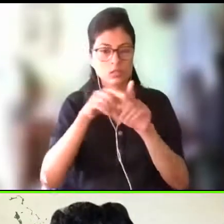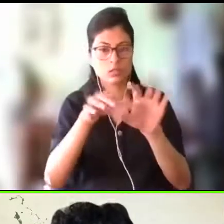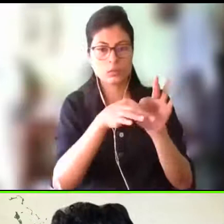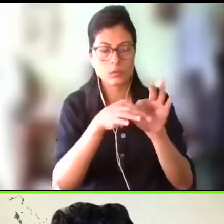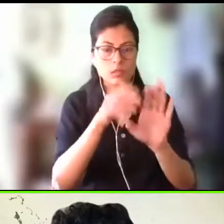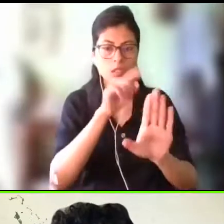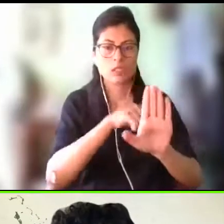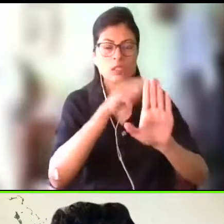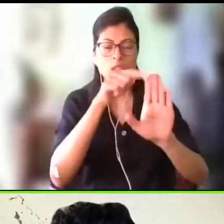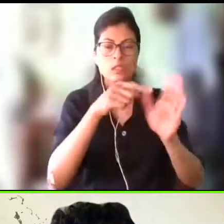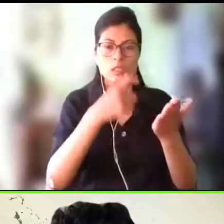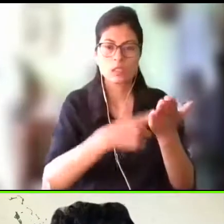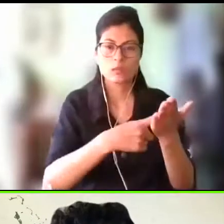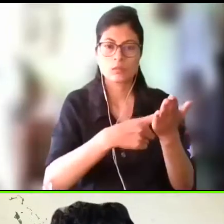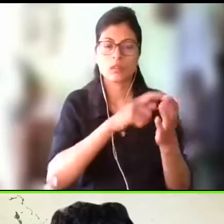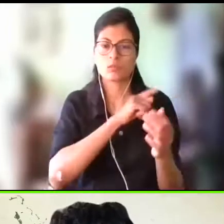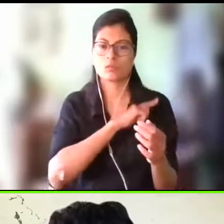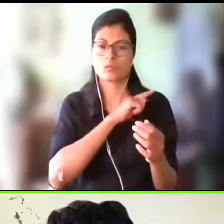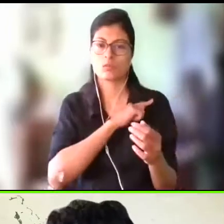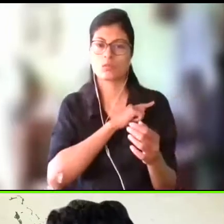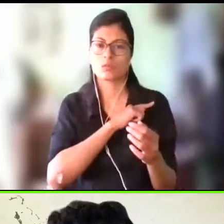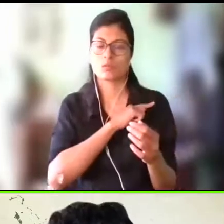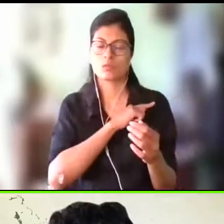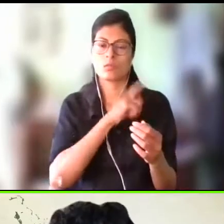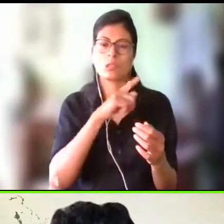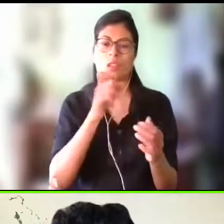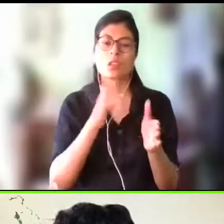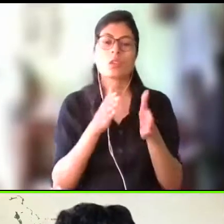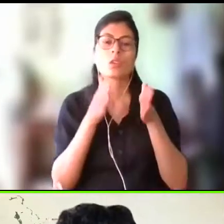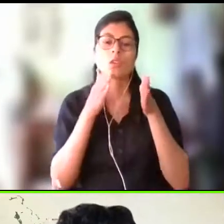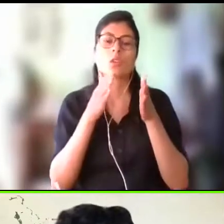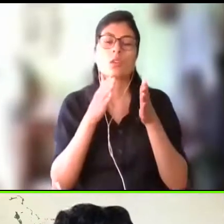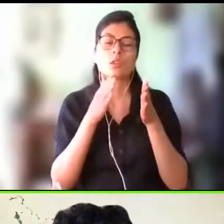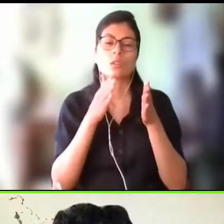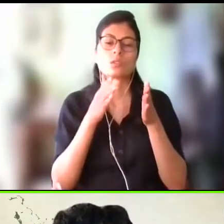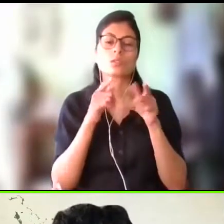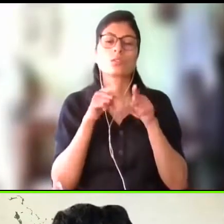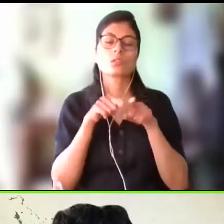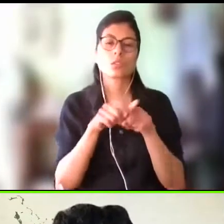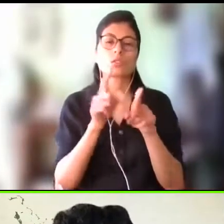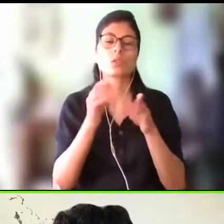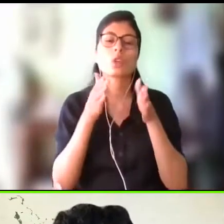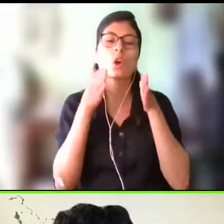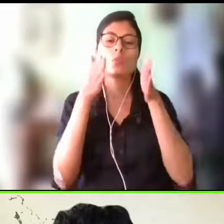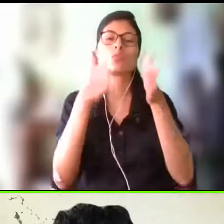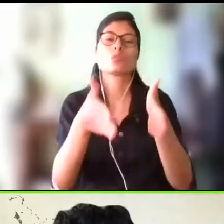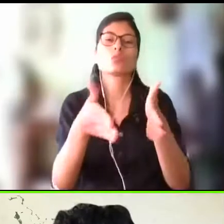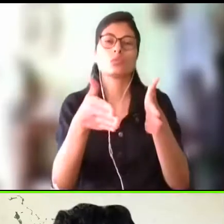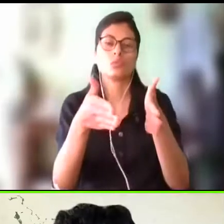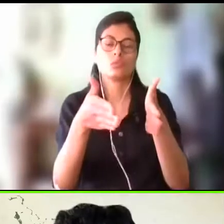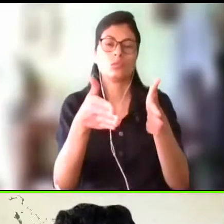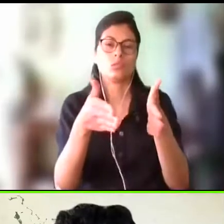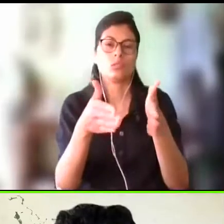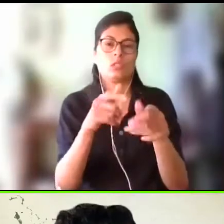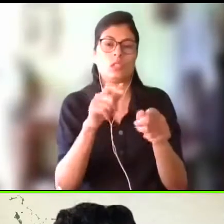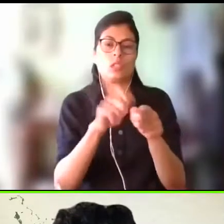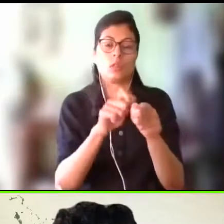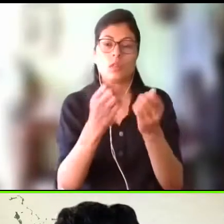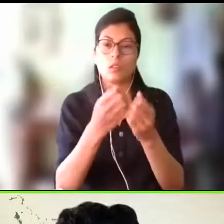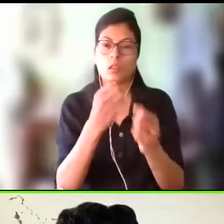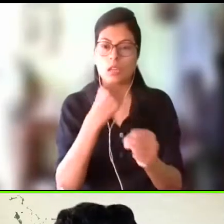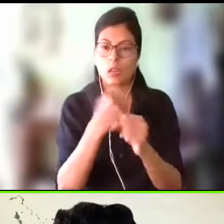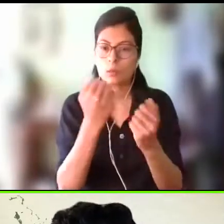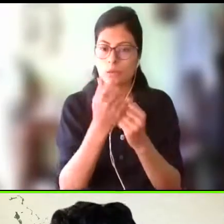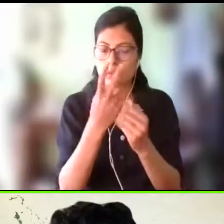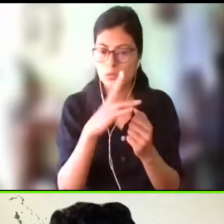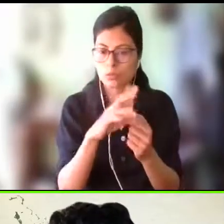This multi-actor stakeholder partnership seeks to shine a light on the benefits of disaster risk finance being part of